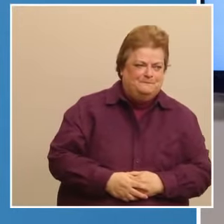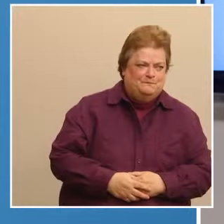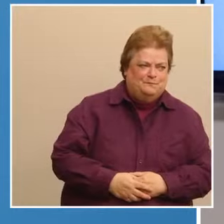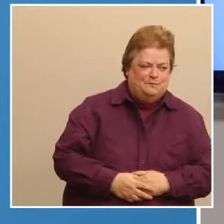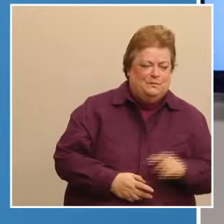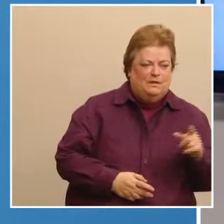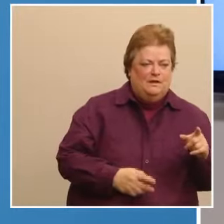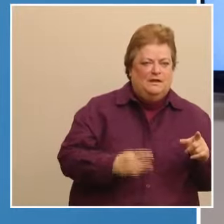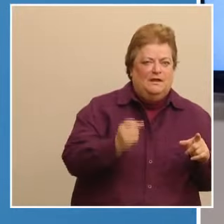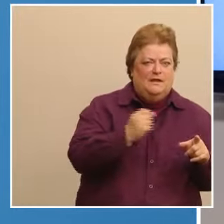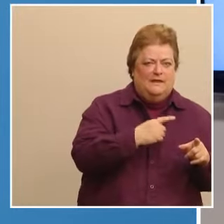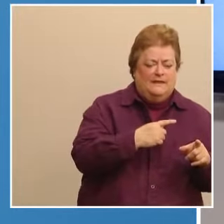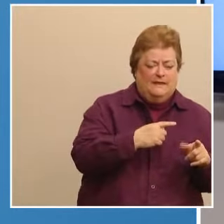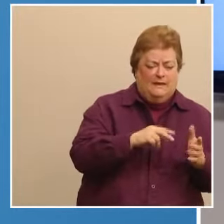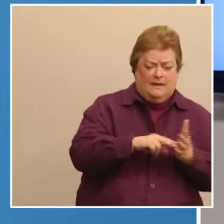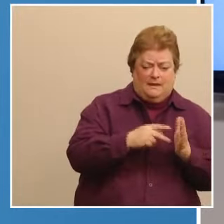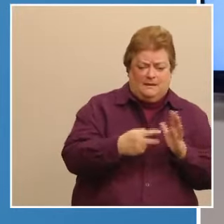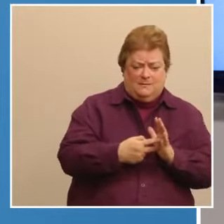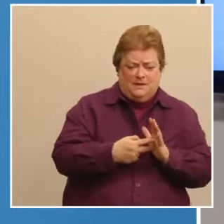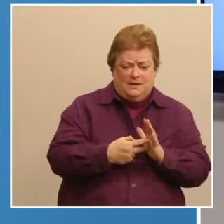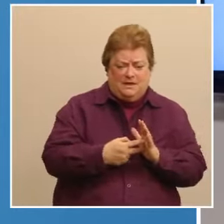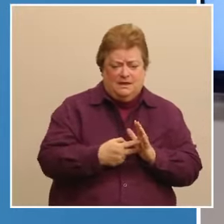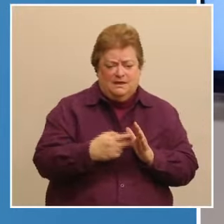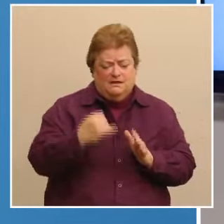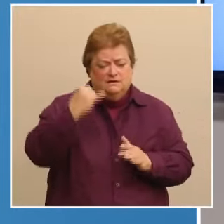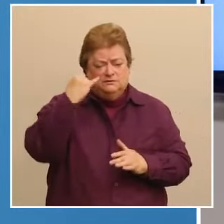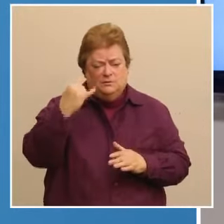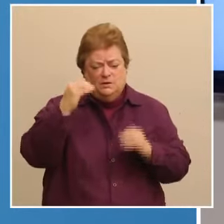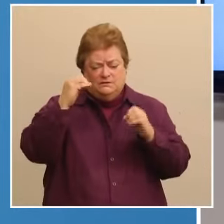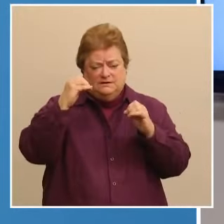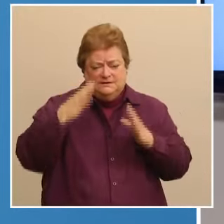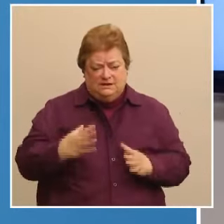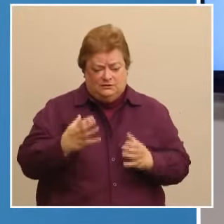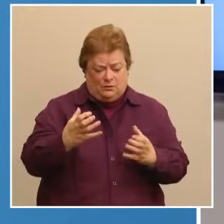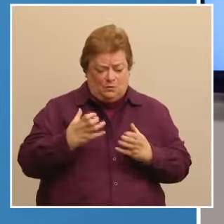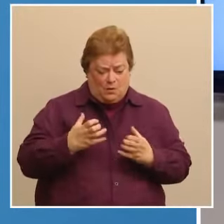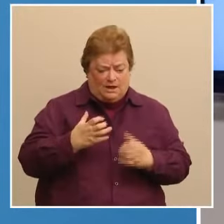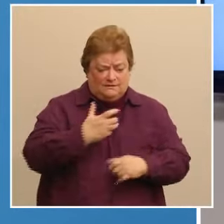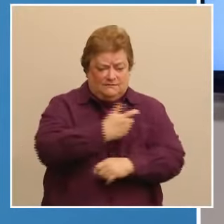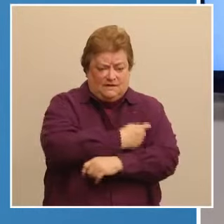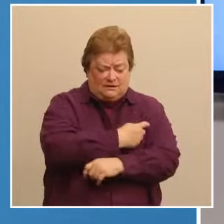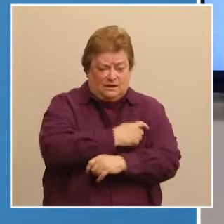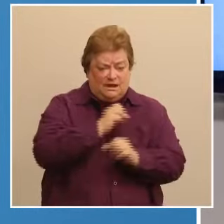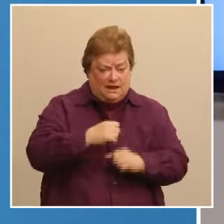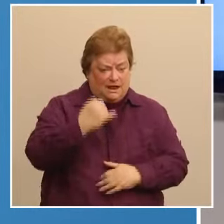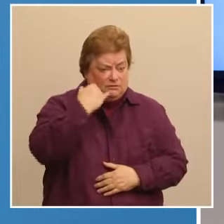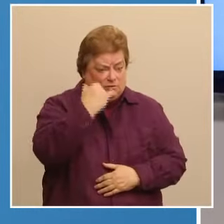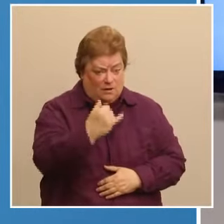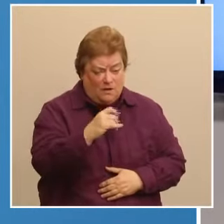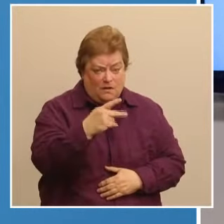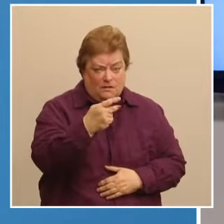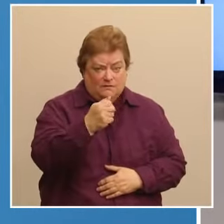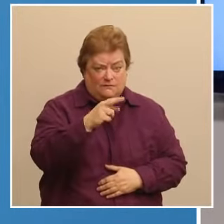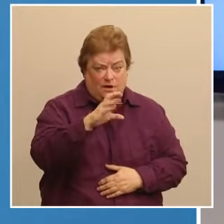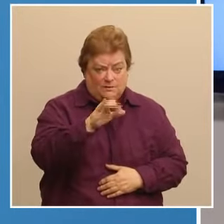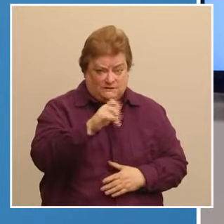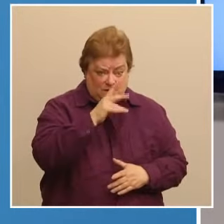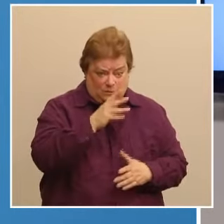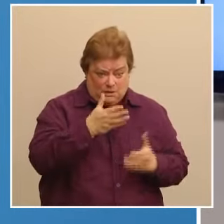So will they be also doing, if a teacher wants to get a vaccination right now, do they call up the pharmacy? Will they be allowed in?